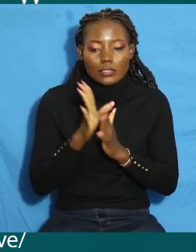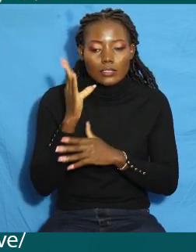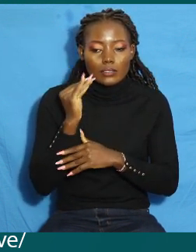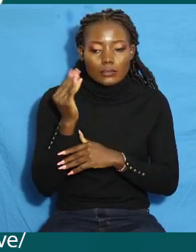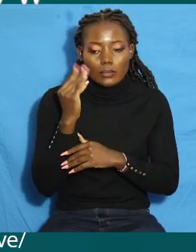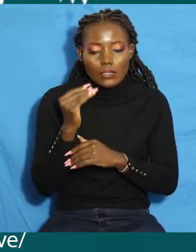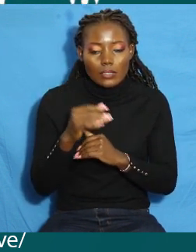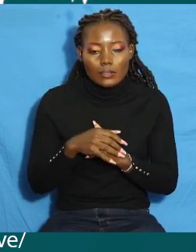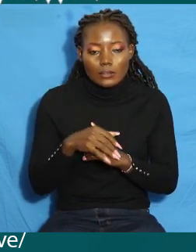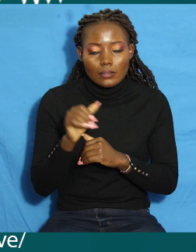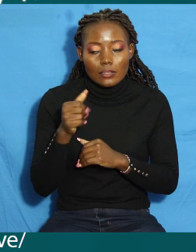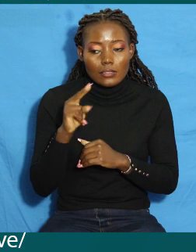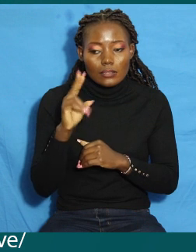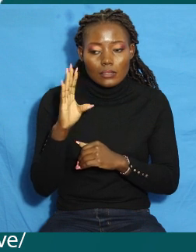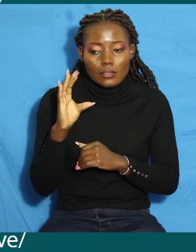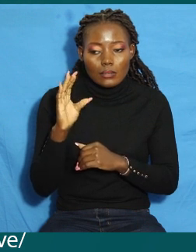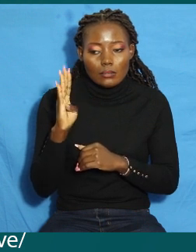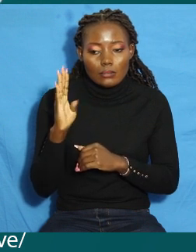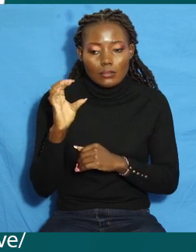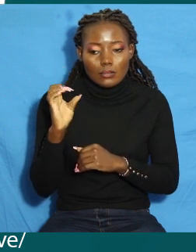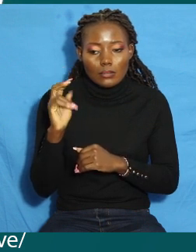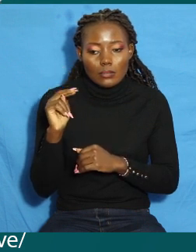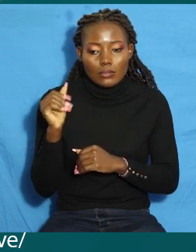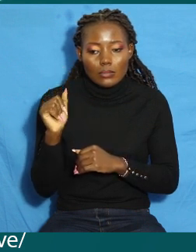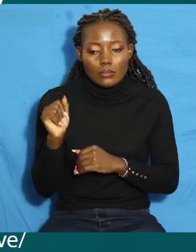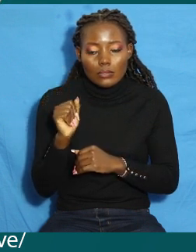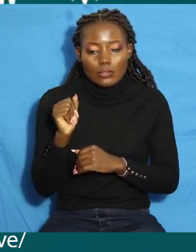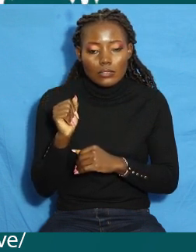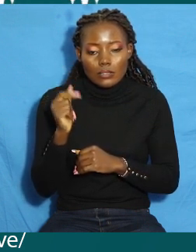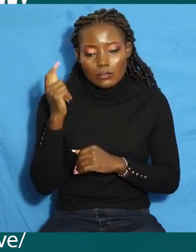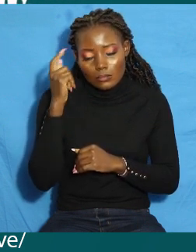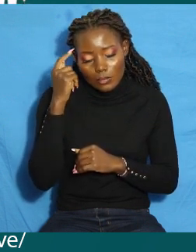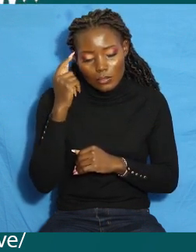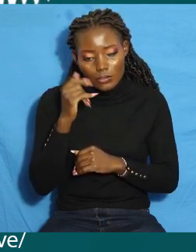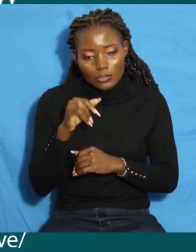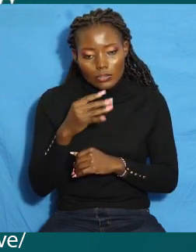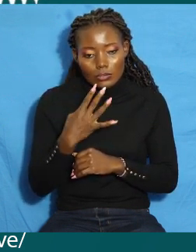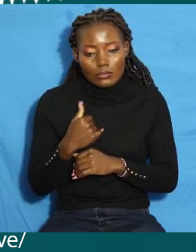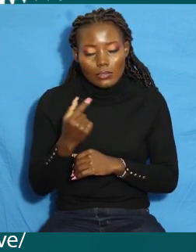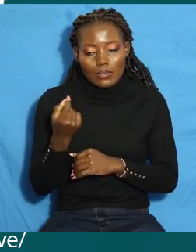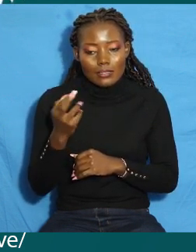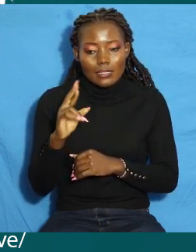The subconscious mind just needs a trigger to recall,